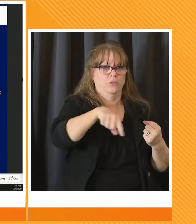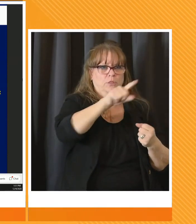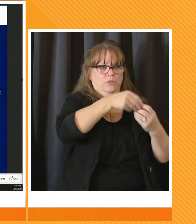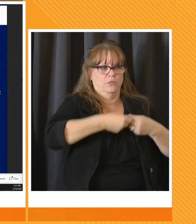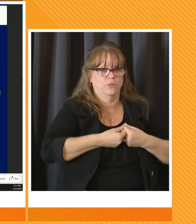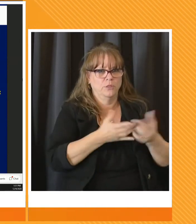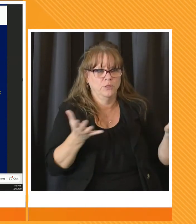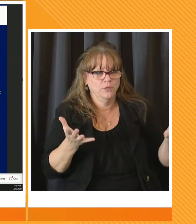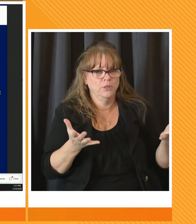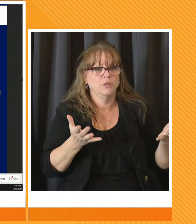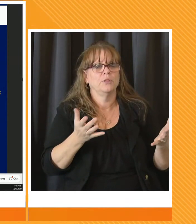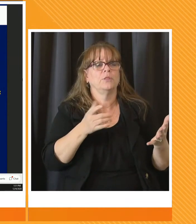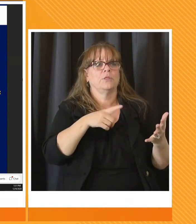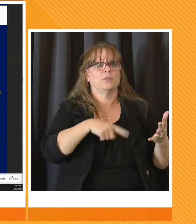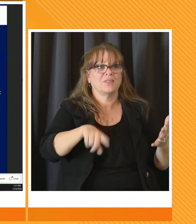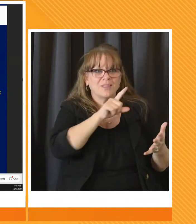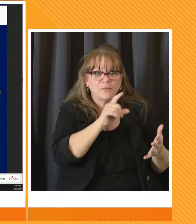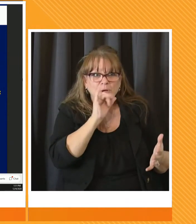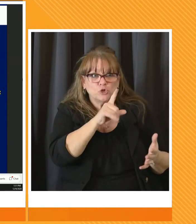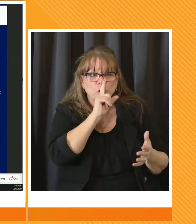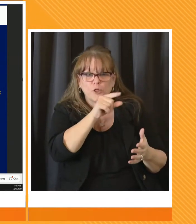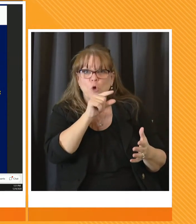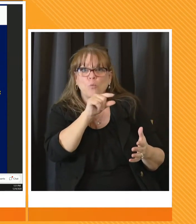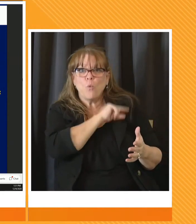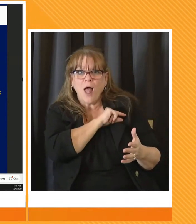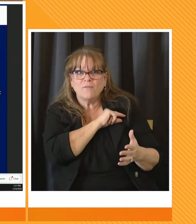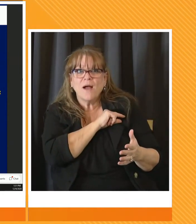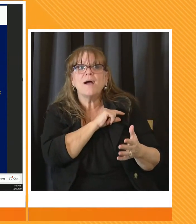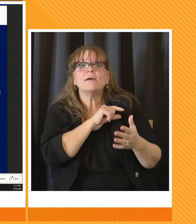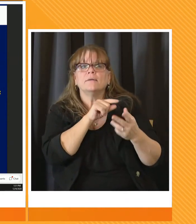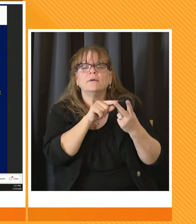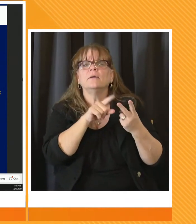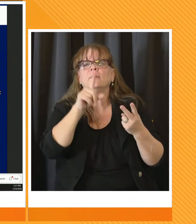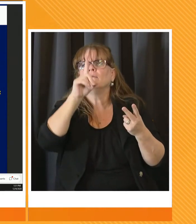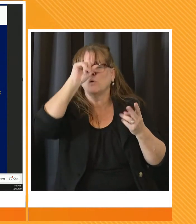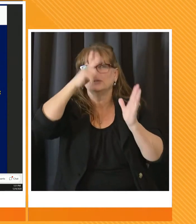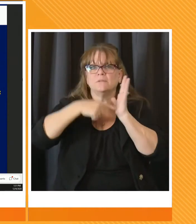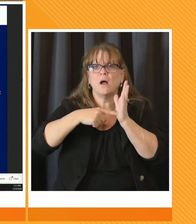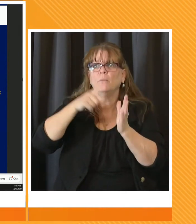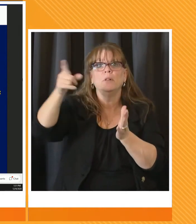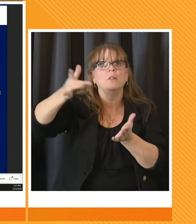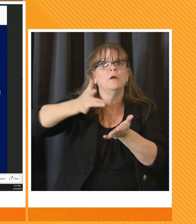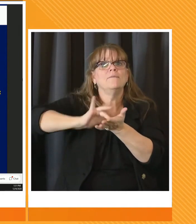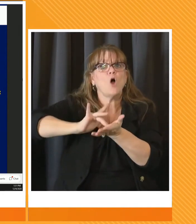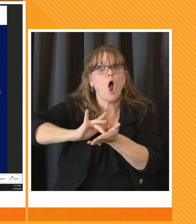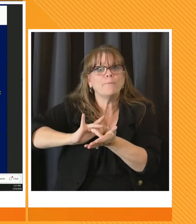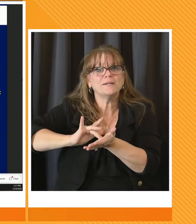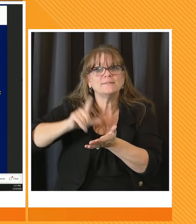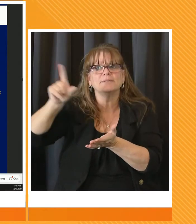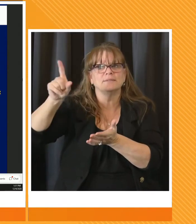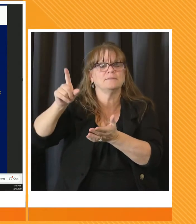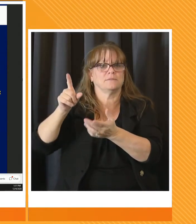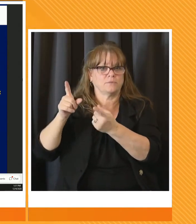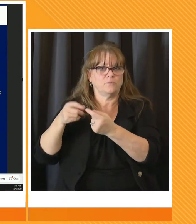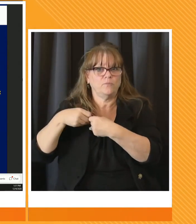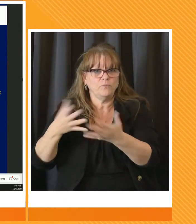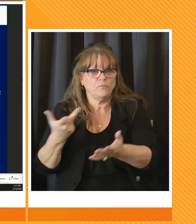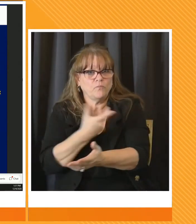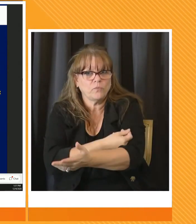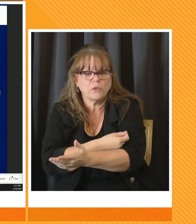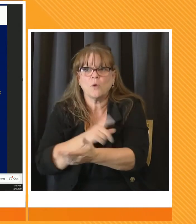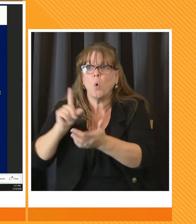pharmacies. In the longer term, as more vaccine becomes available, you will see these administration sites